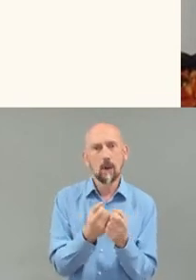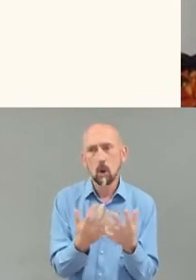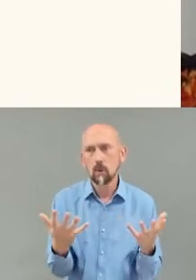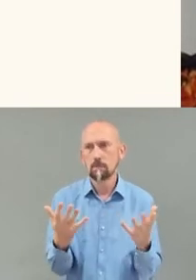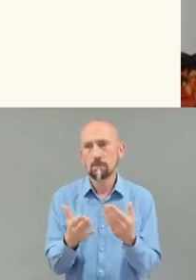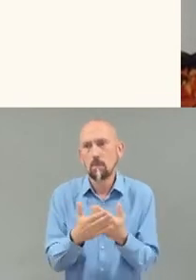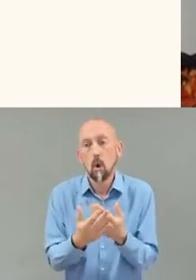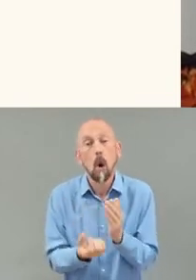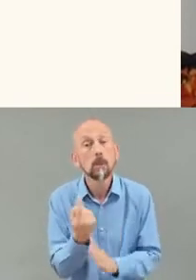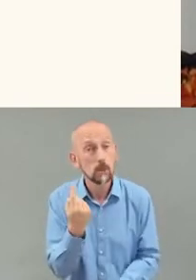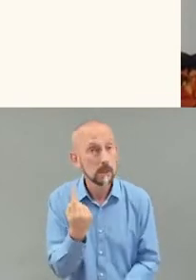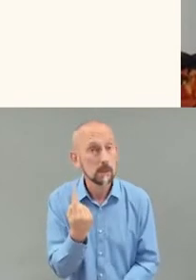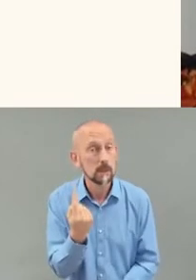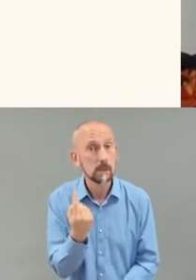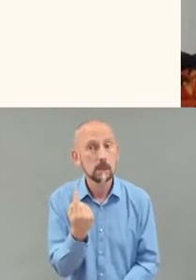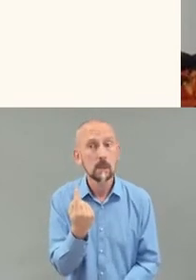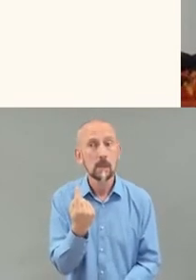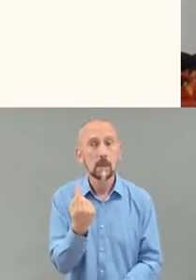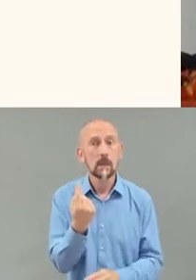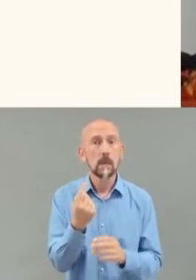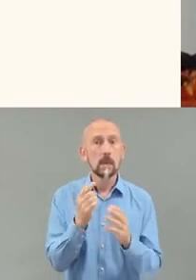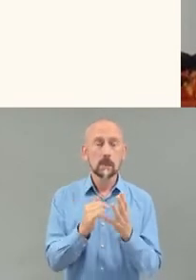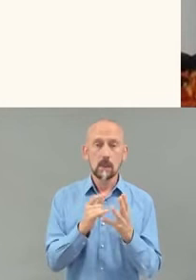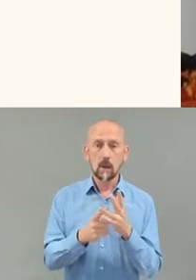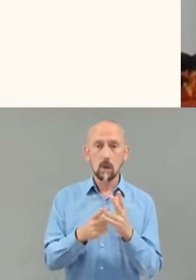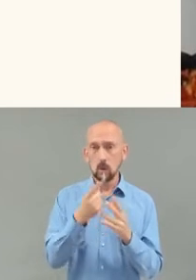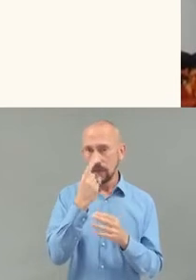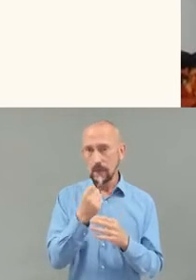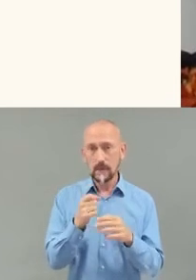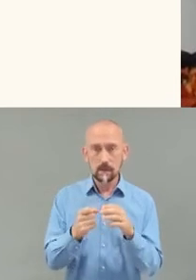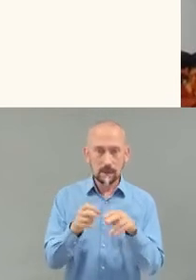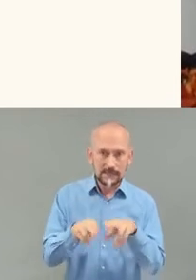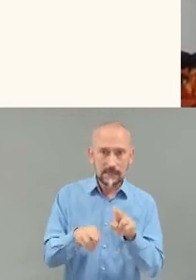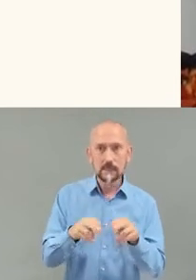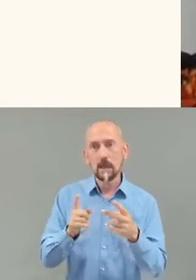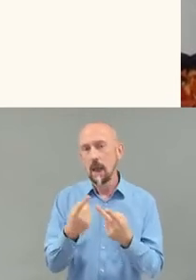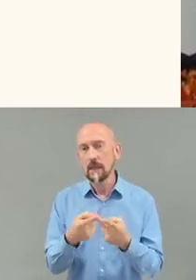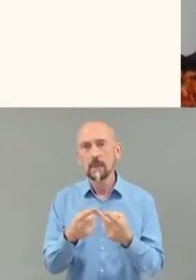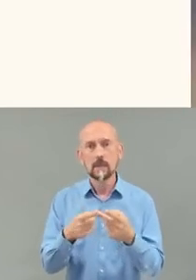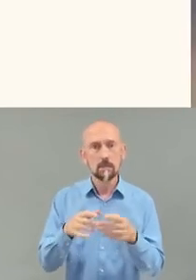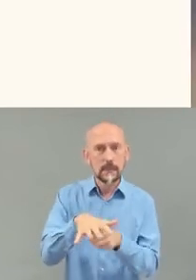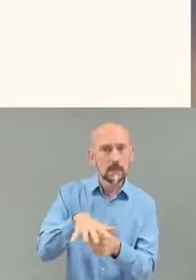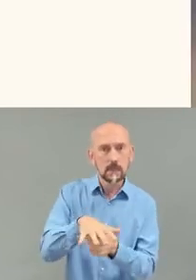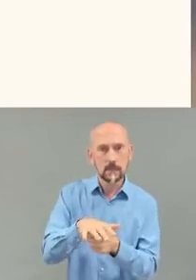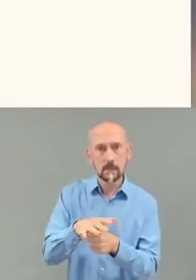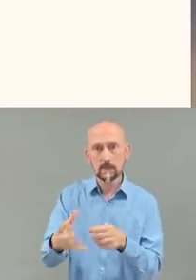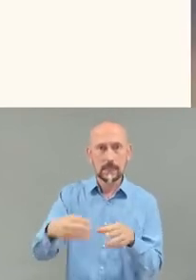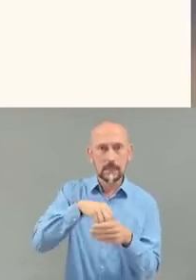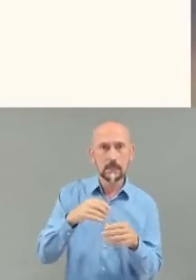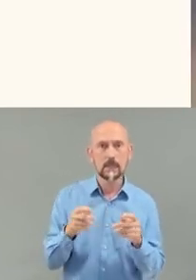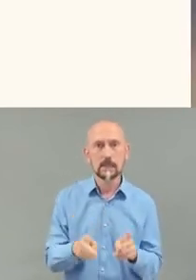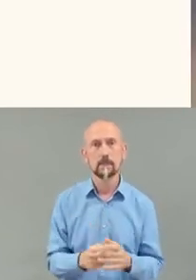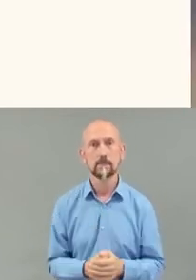opportunities for us. So opportunities to access several other spaces and become part of the system as well. Firstly, it's been an